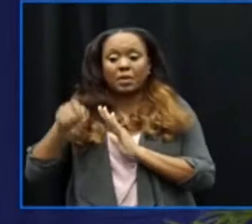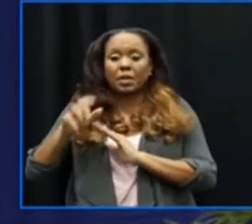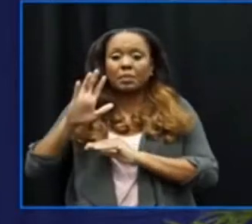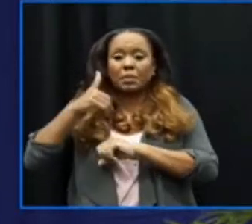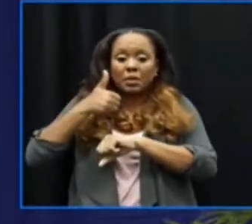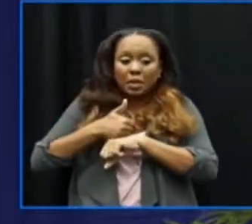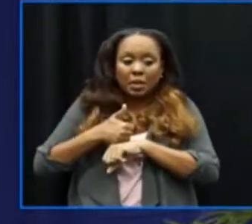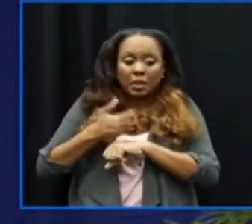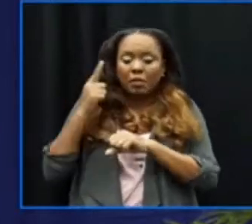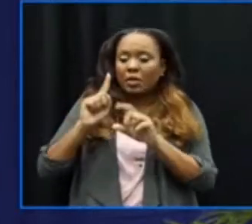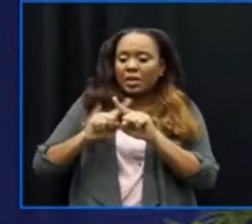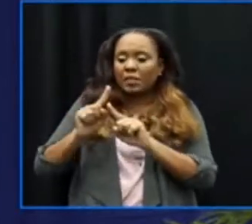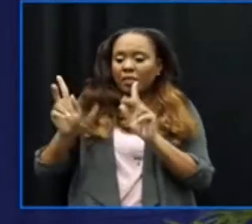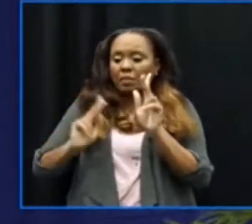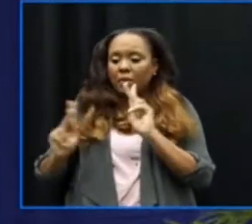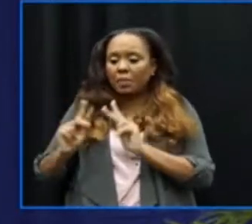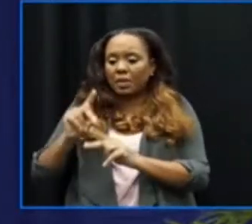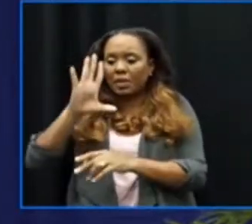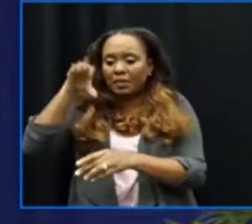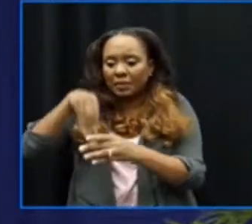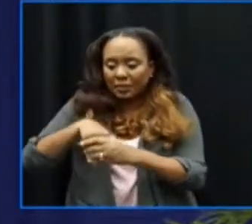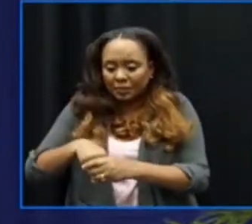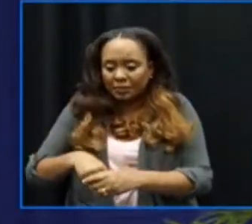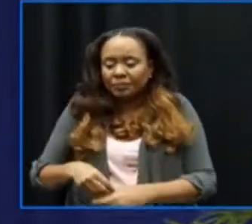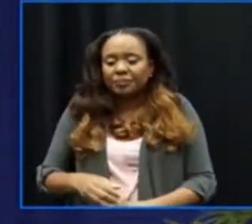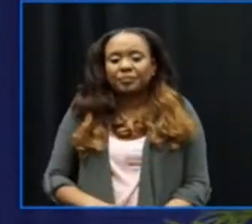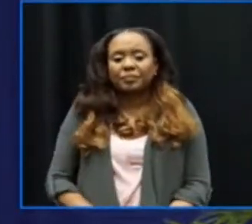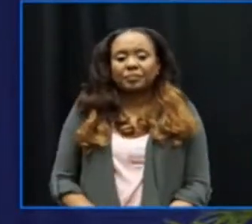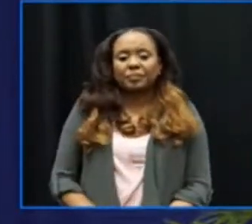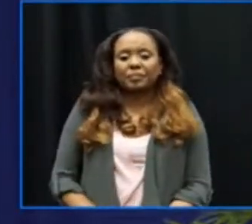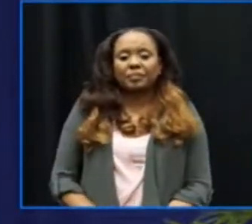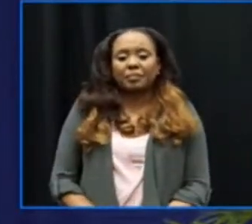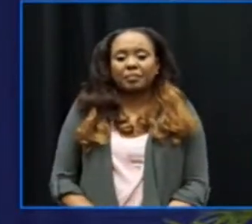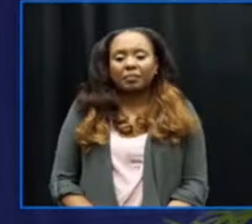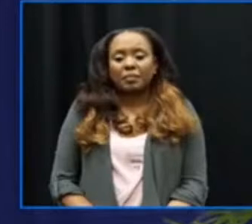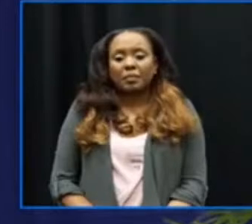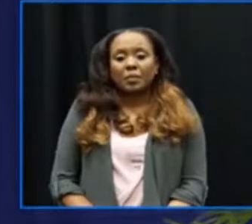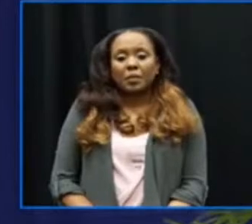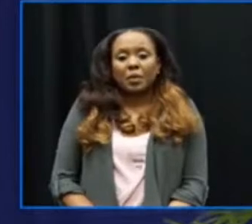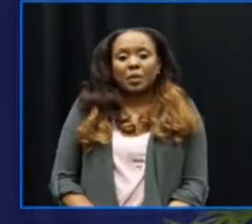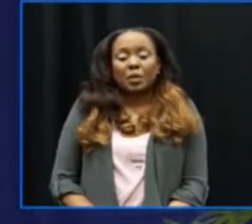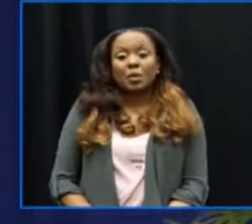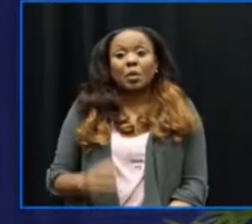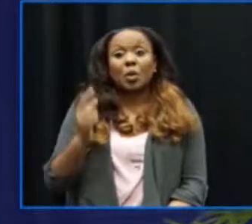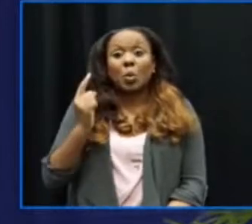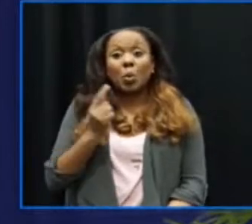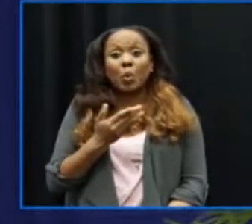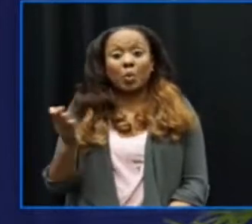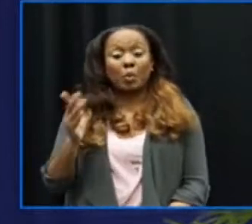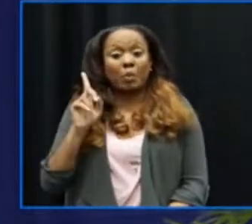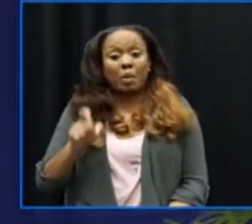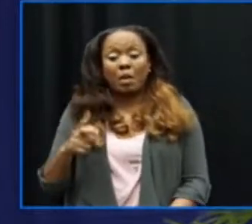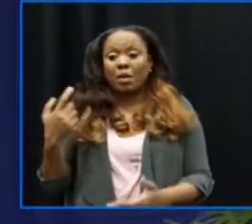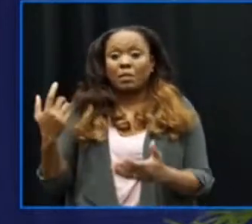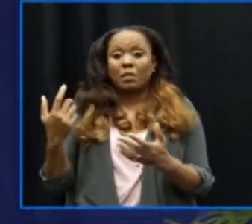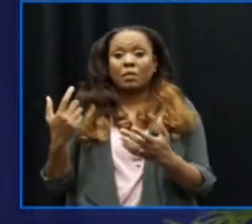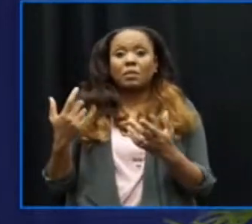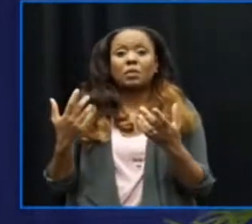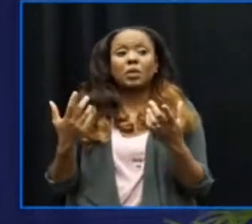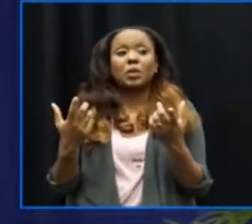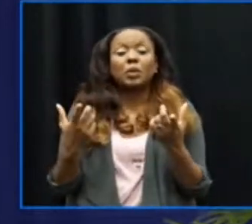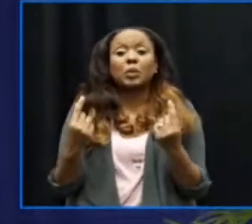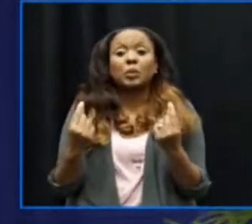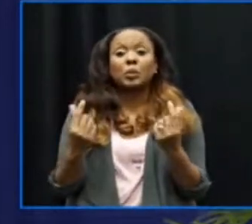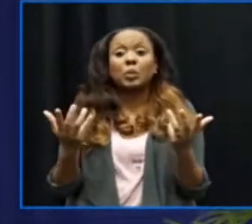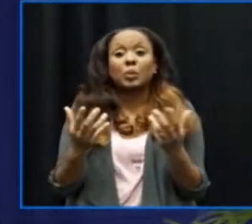inputs from the people it should affect. So on that note, I think one of the things that we're going to have to do, and one of the things the government will have to do,